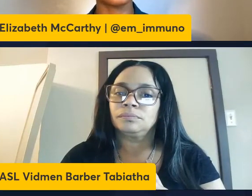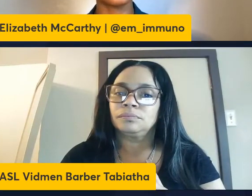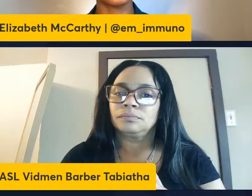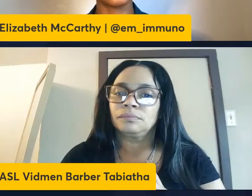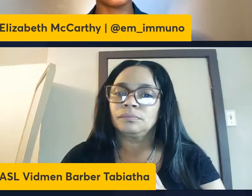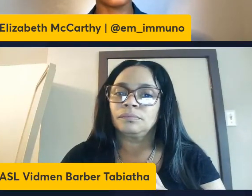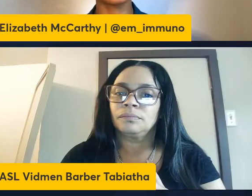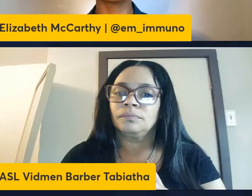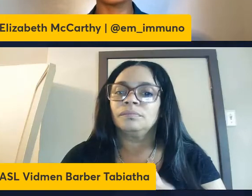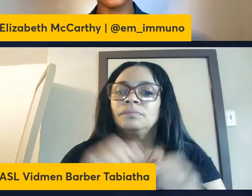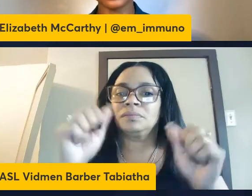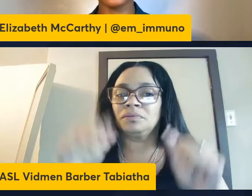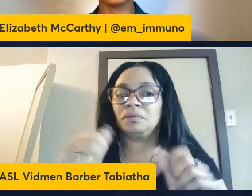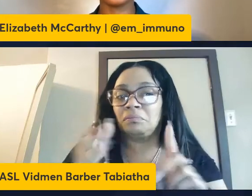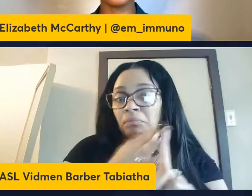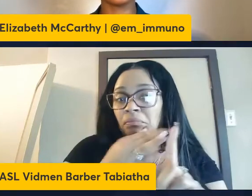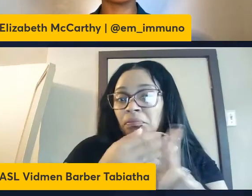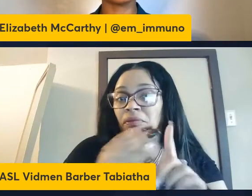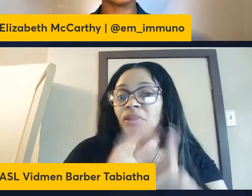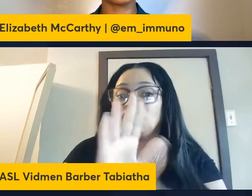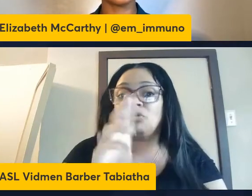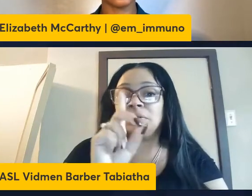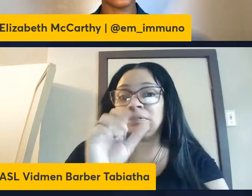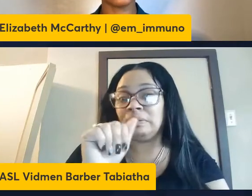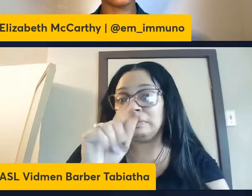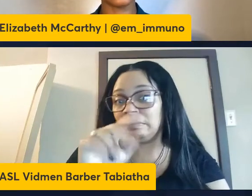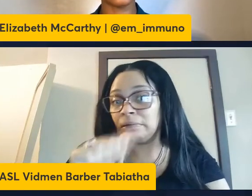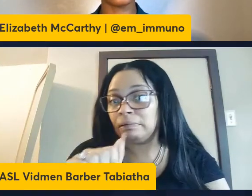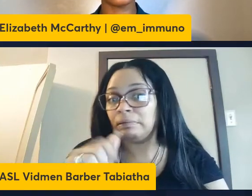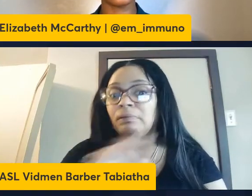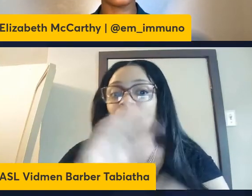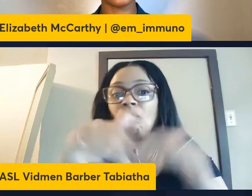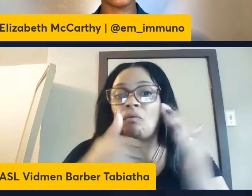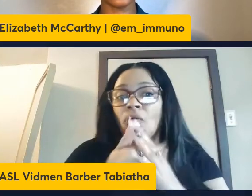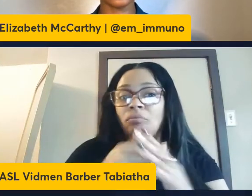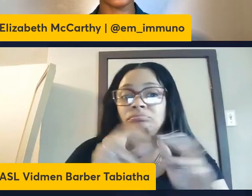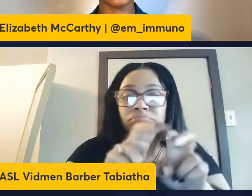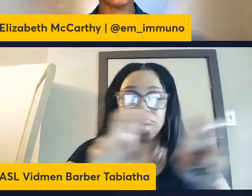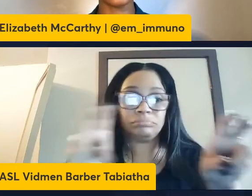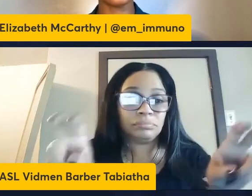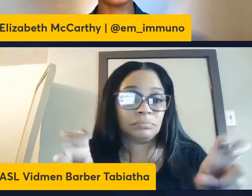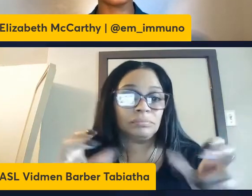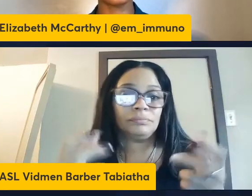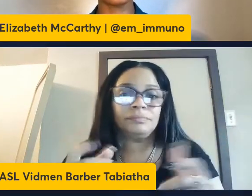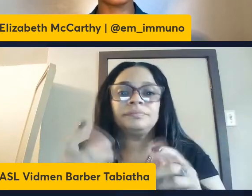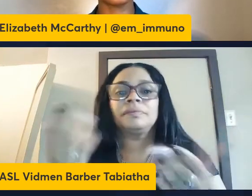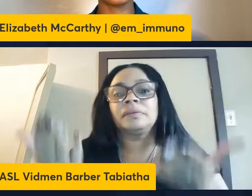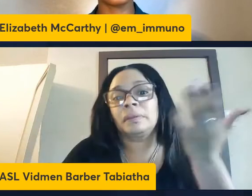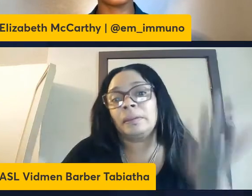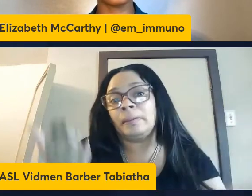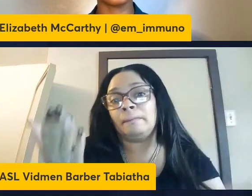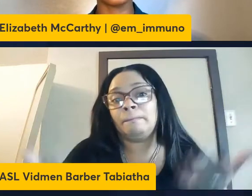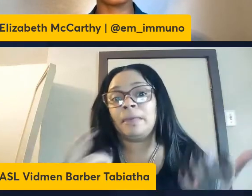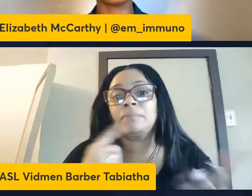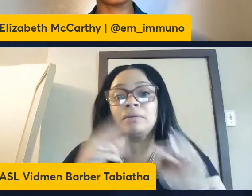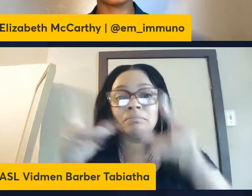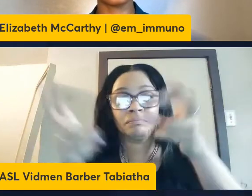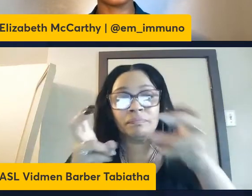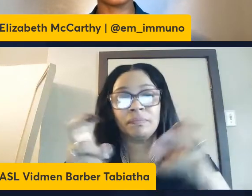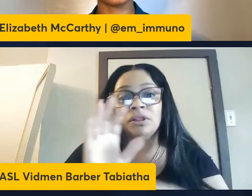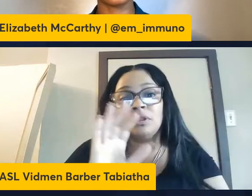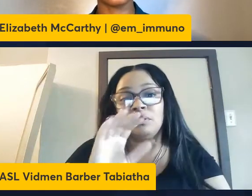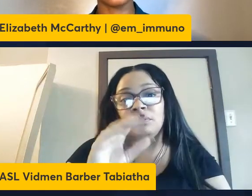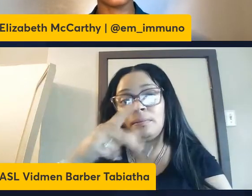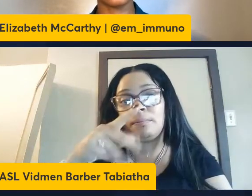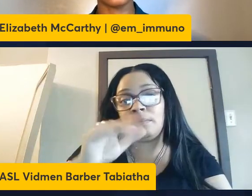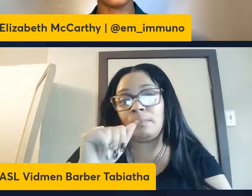manipulate your data, to move columns around in the tables in your data. And then you might be accessing a package, which